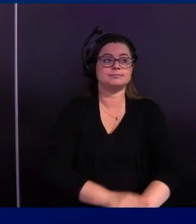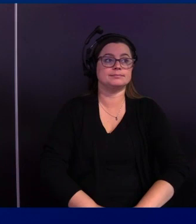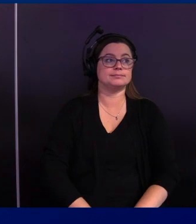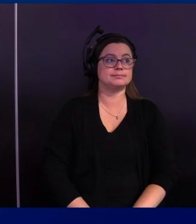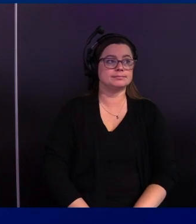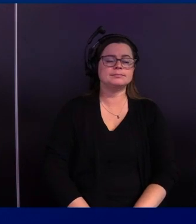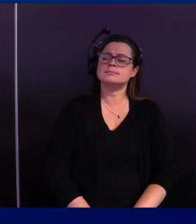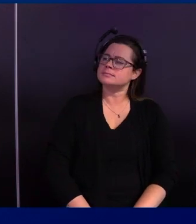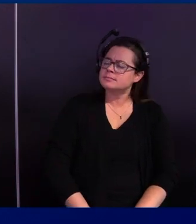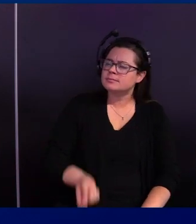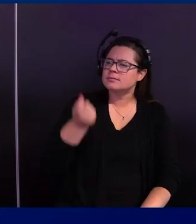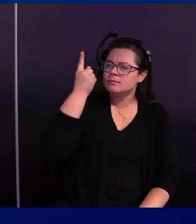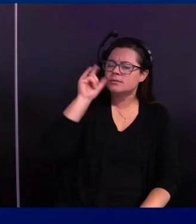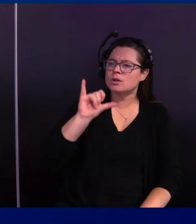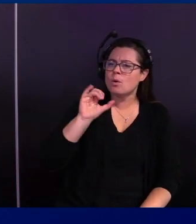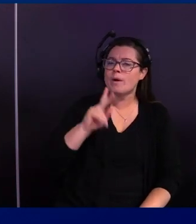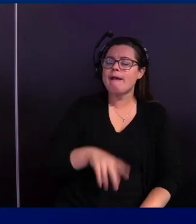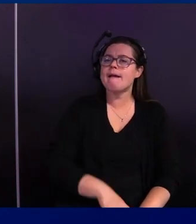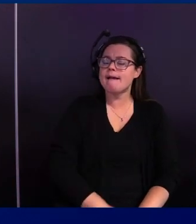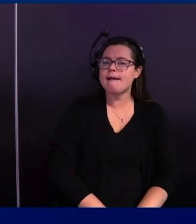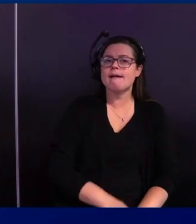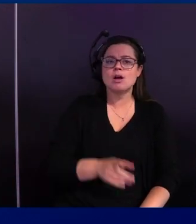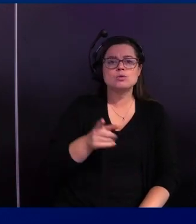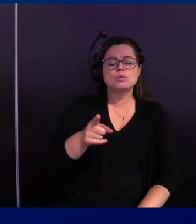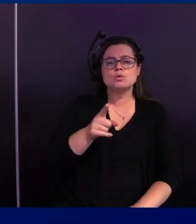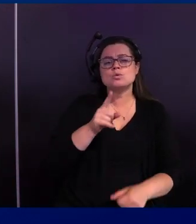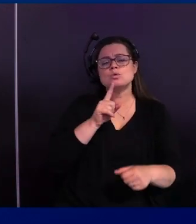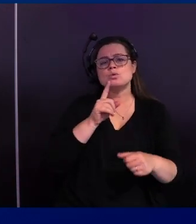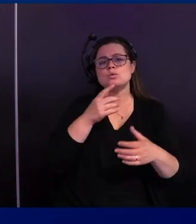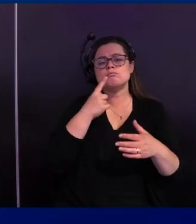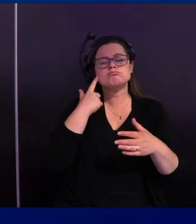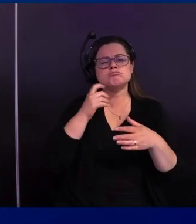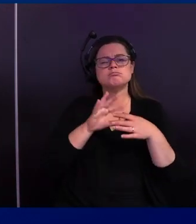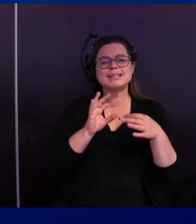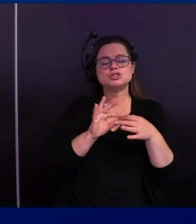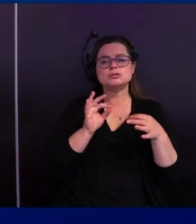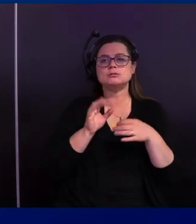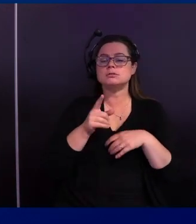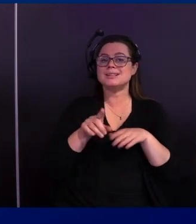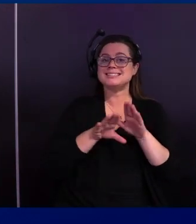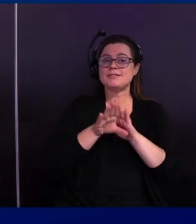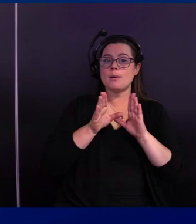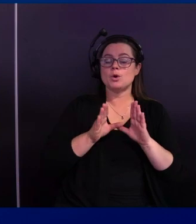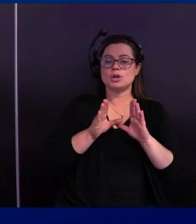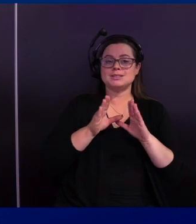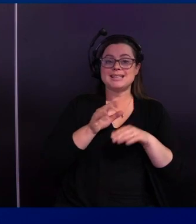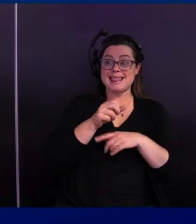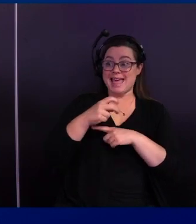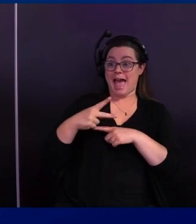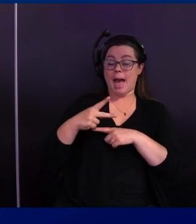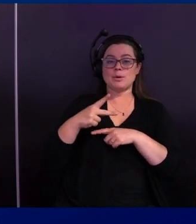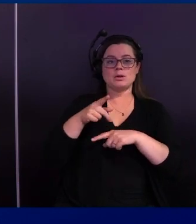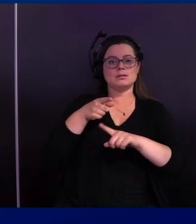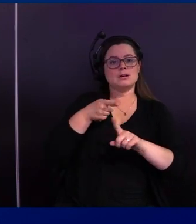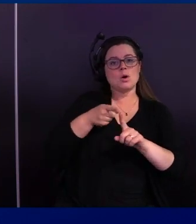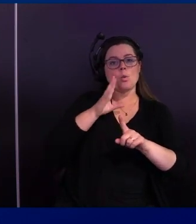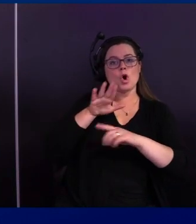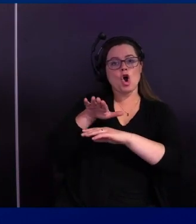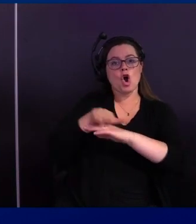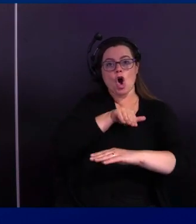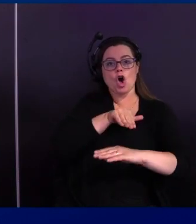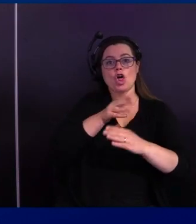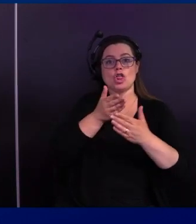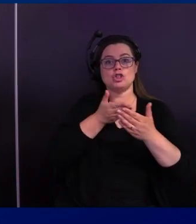Gotcha. So you mentioned that the developers would make the application call this service. Can